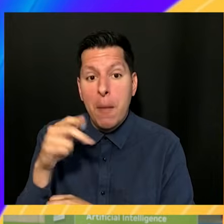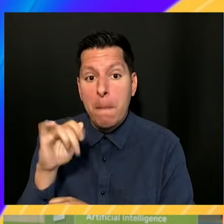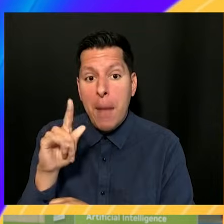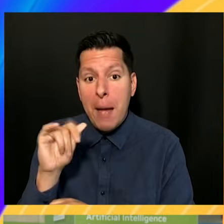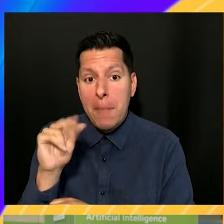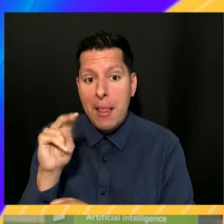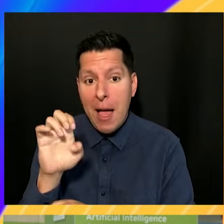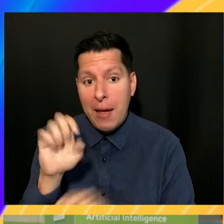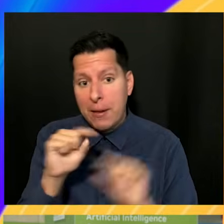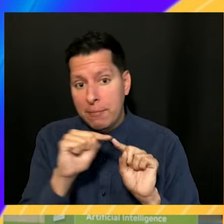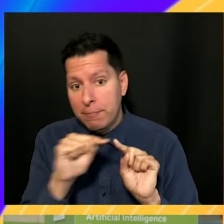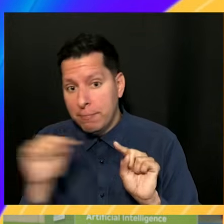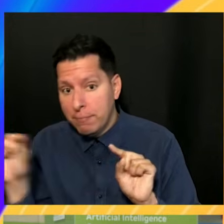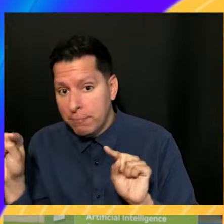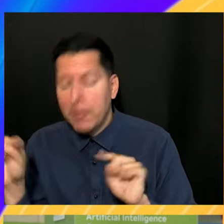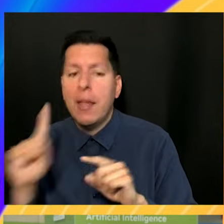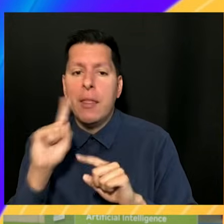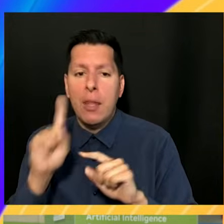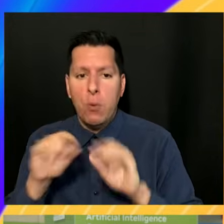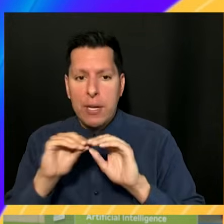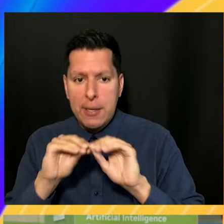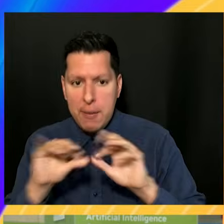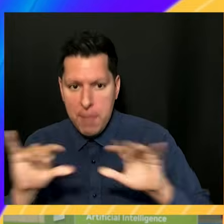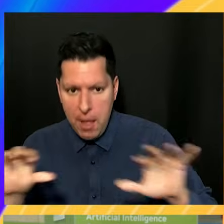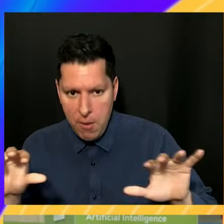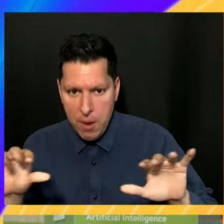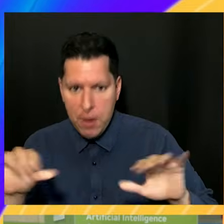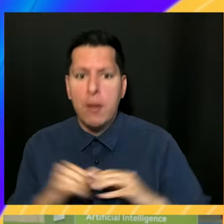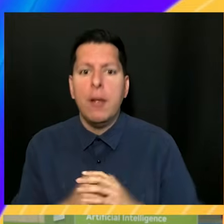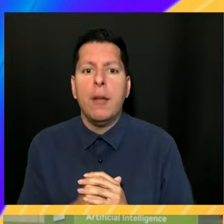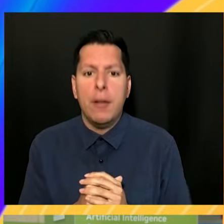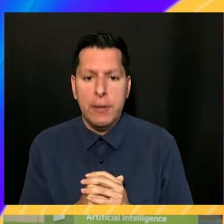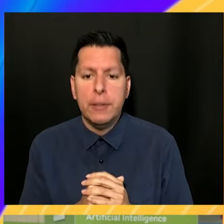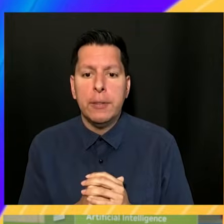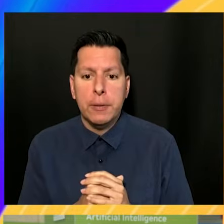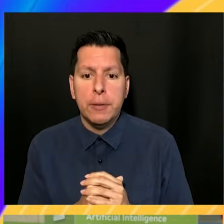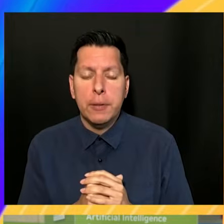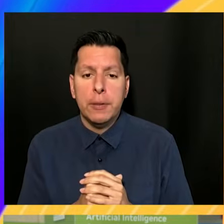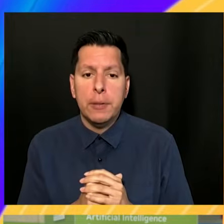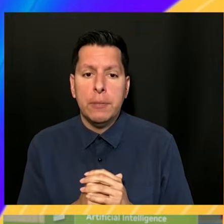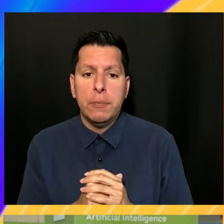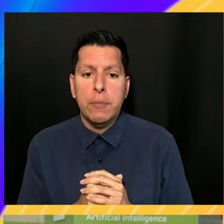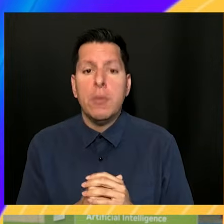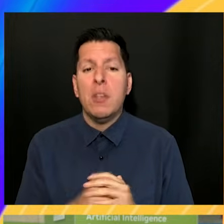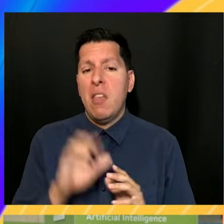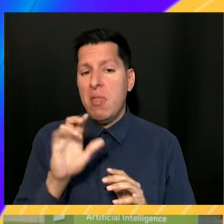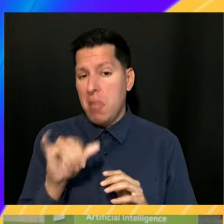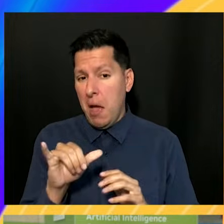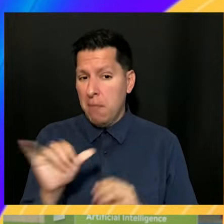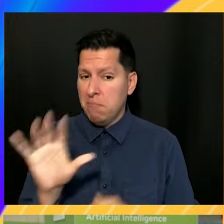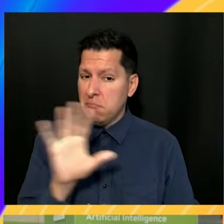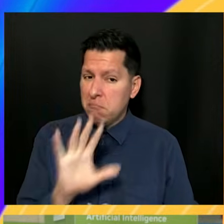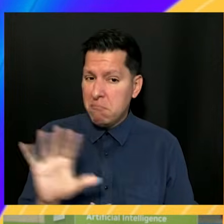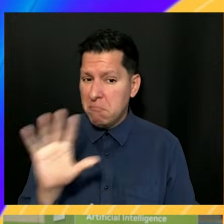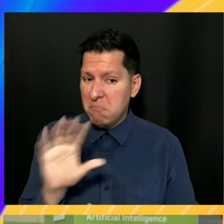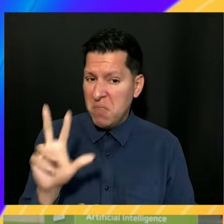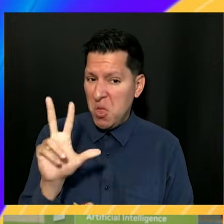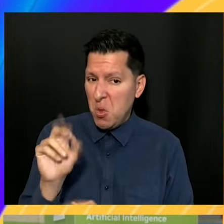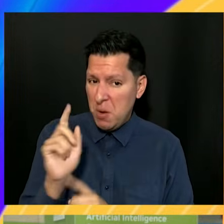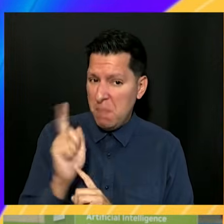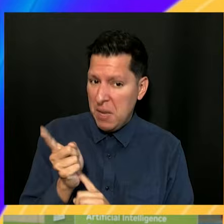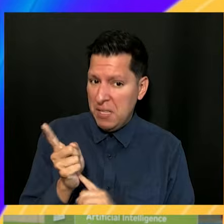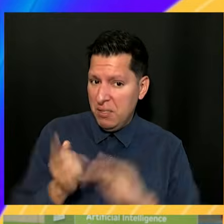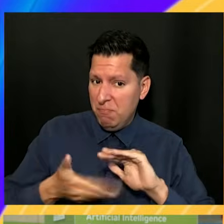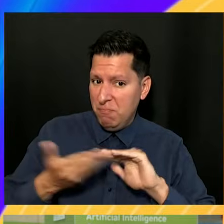get deployed through the code pipeline, and it takes about 30 minutes to deploy if it all goes well, and